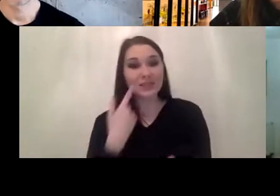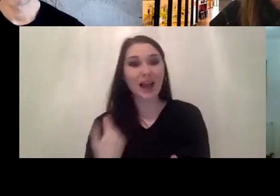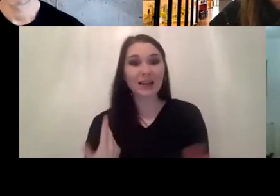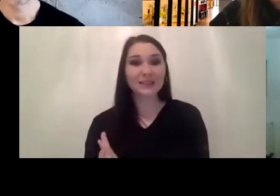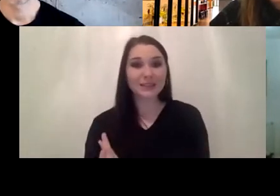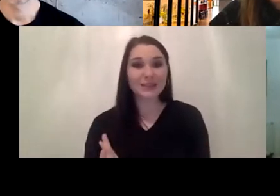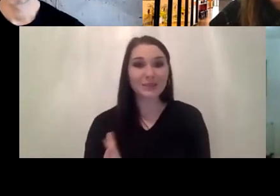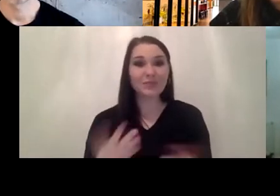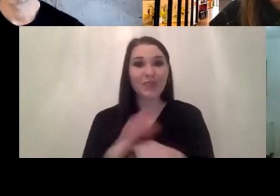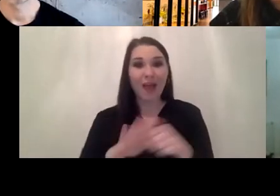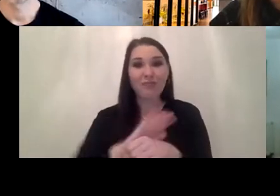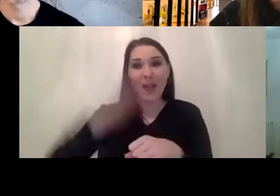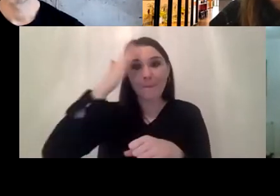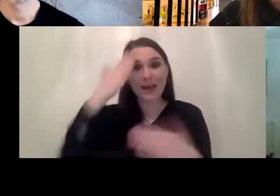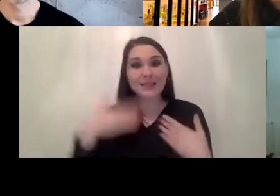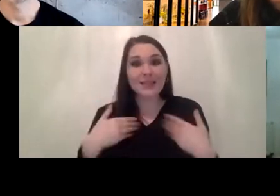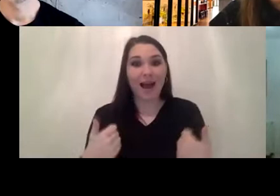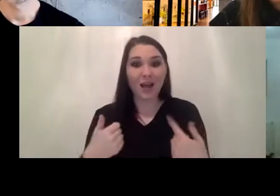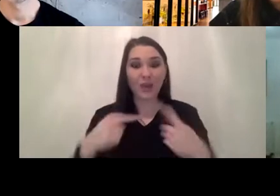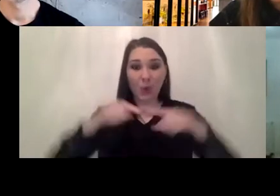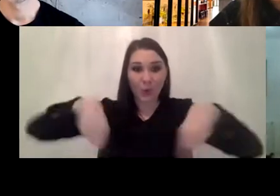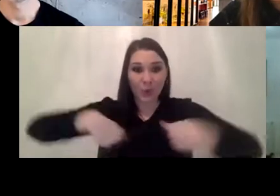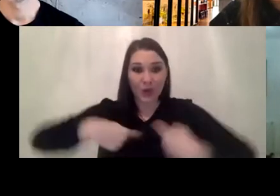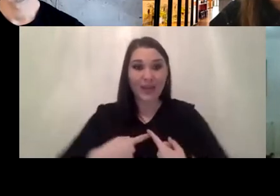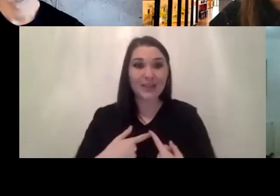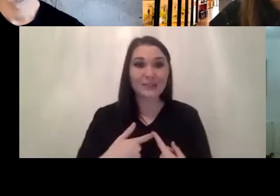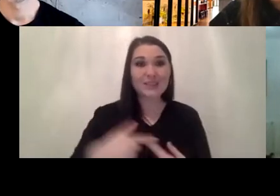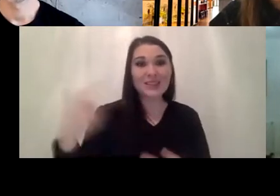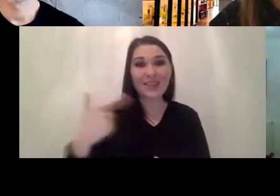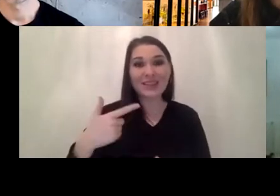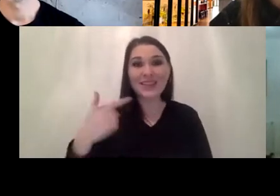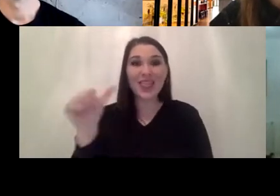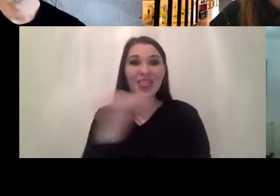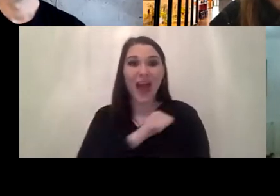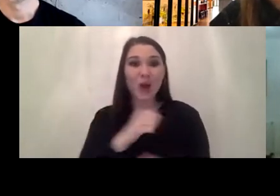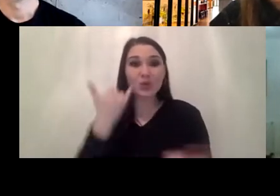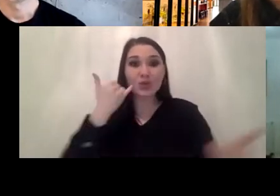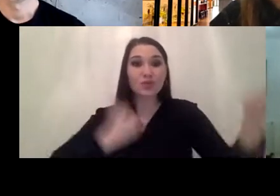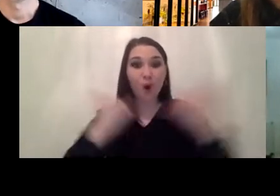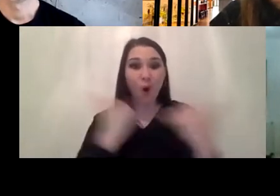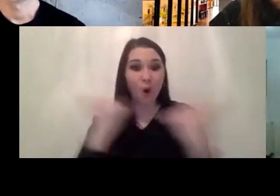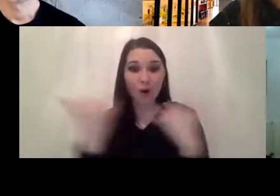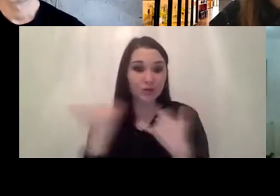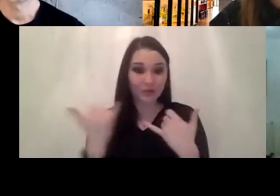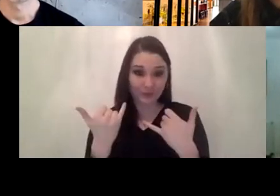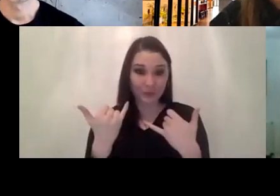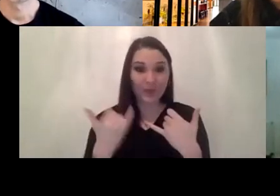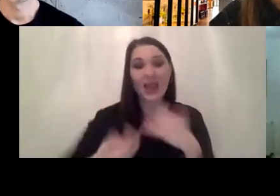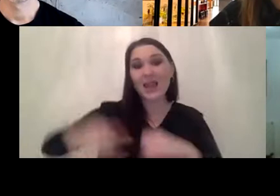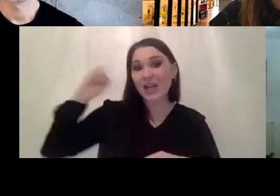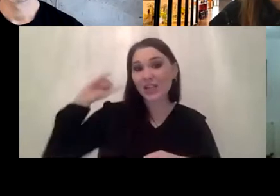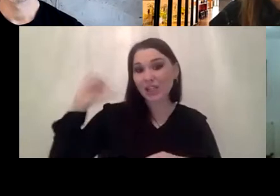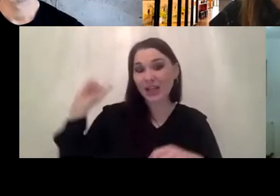in the area of mental health. Like we took 17,000 calls last year to our employee assistance program, which is